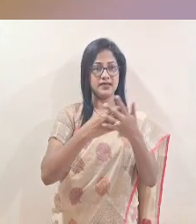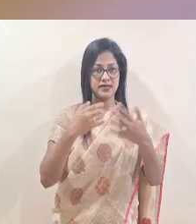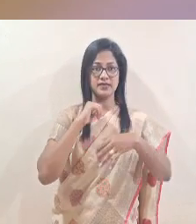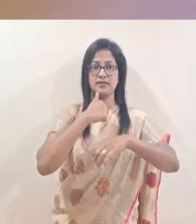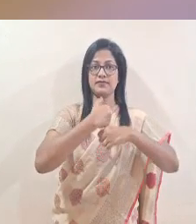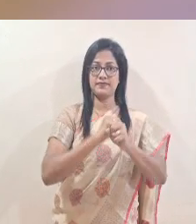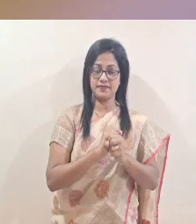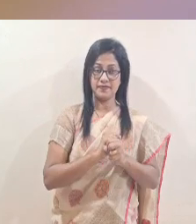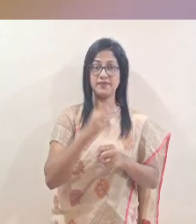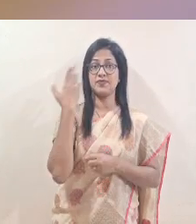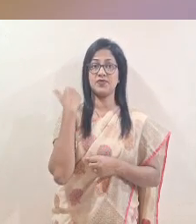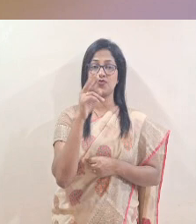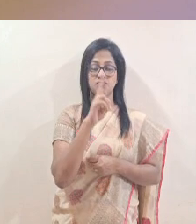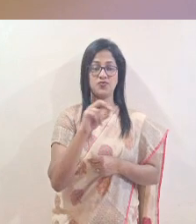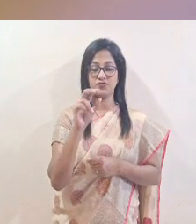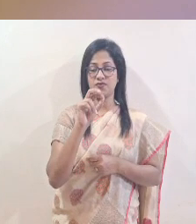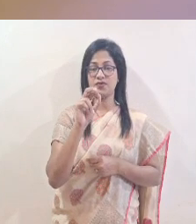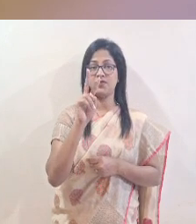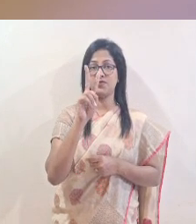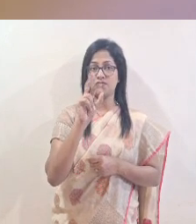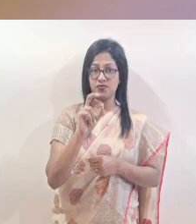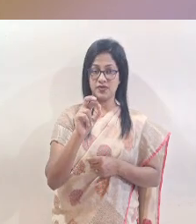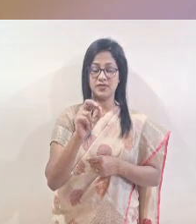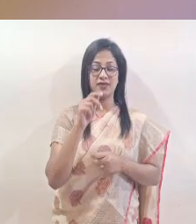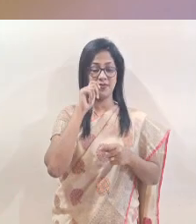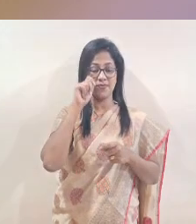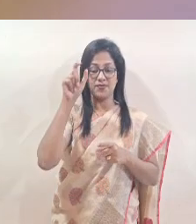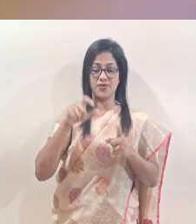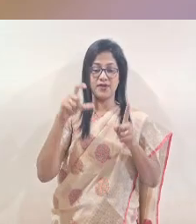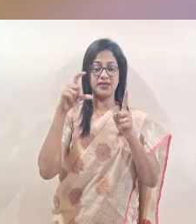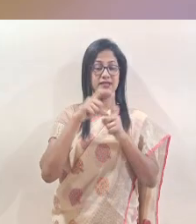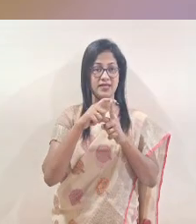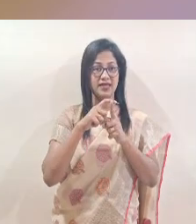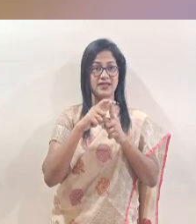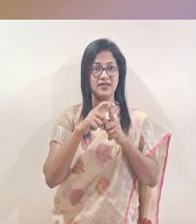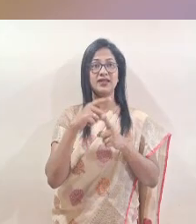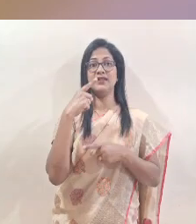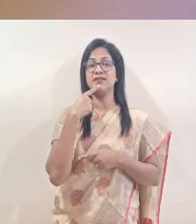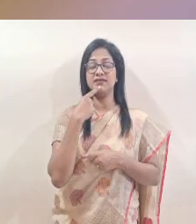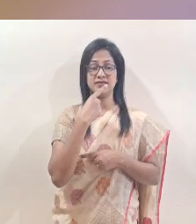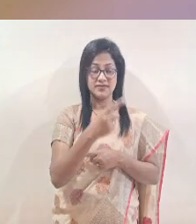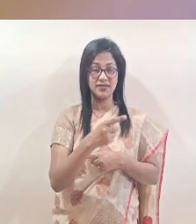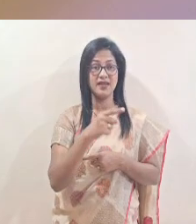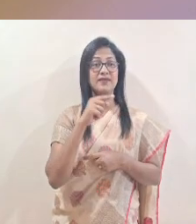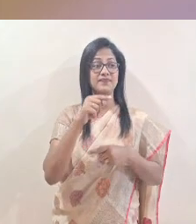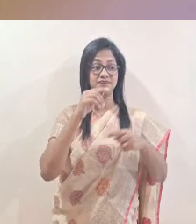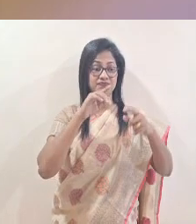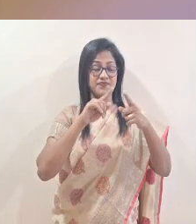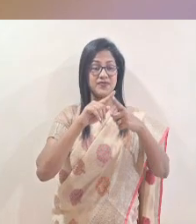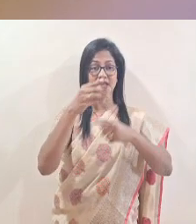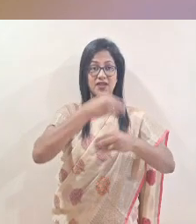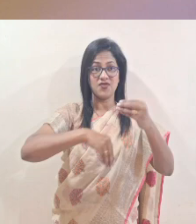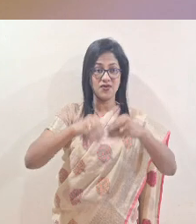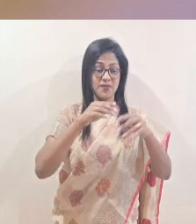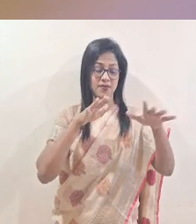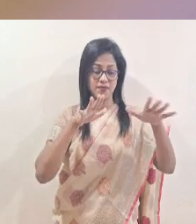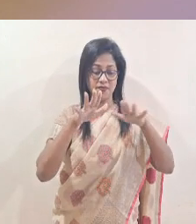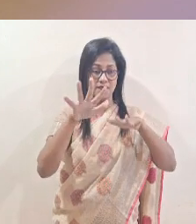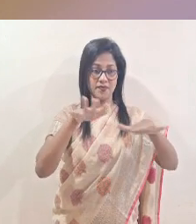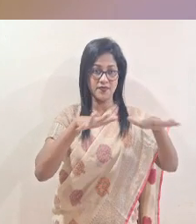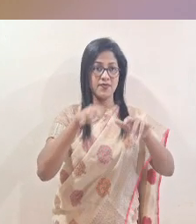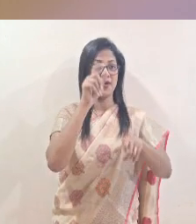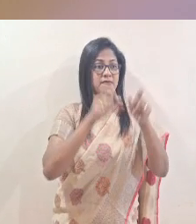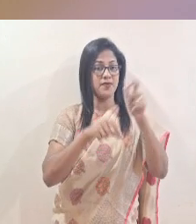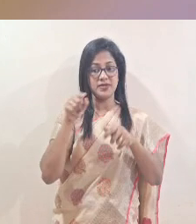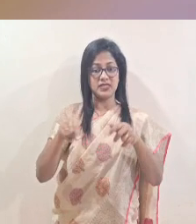So in 2020, Daniel actually said that network topology determines the shape of the city. So it is the main basis of the study